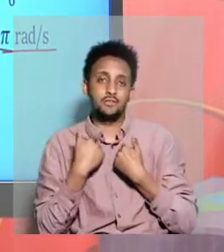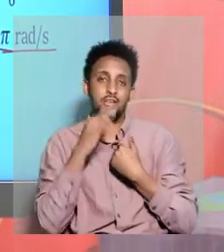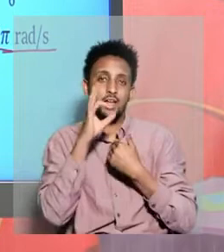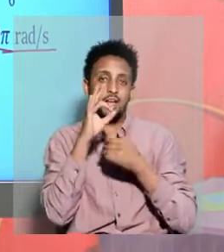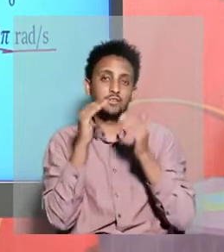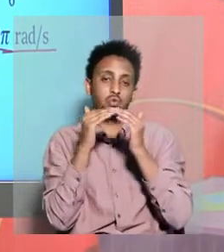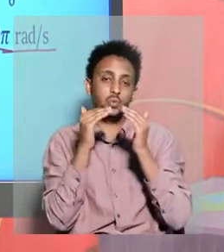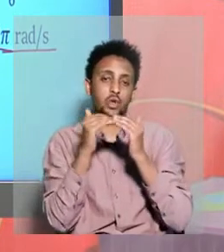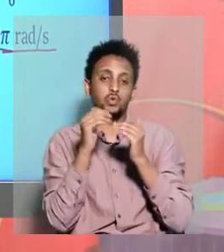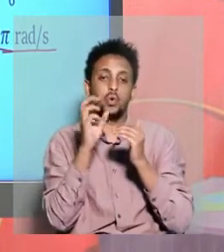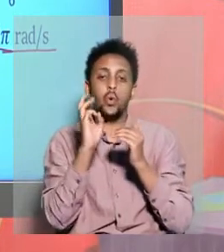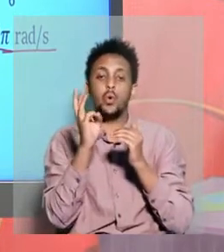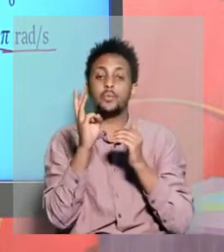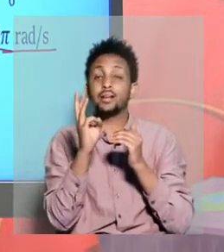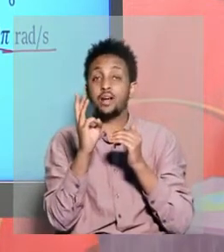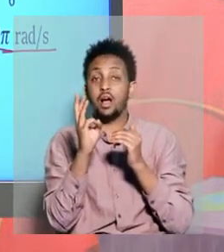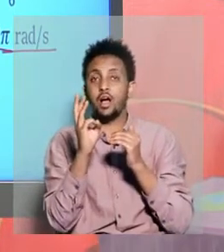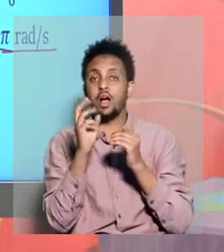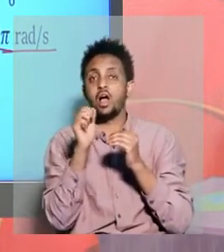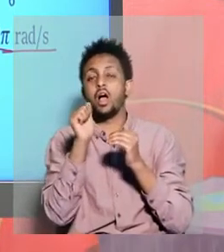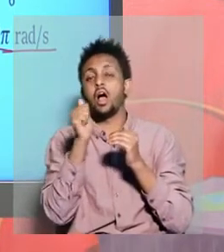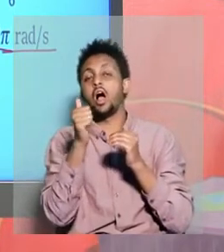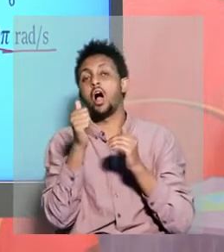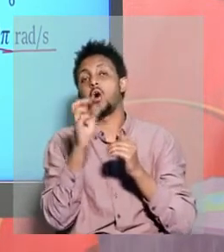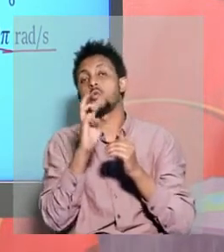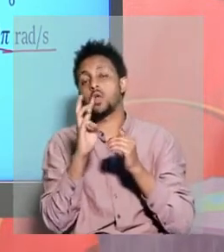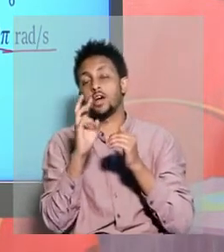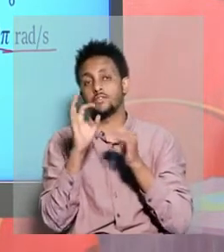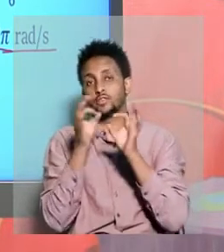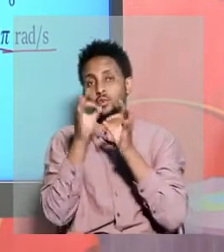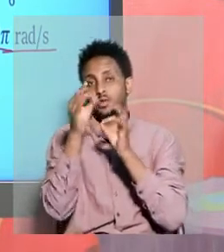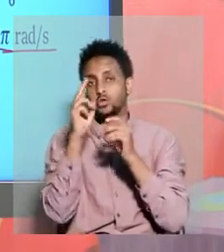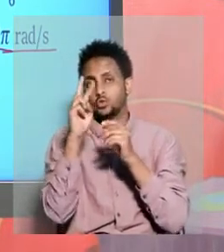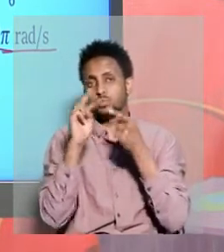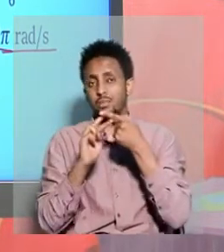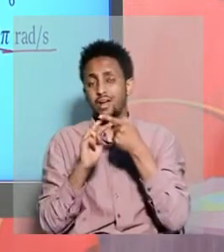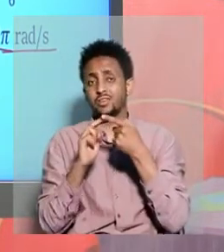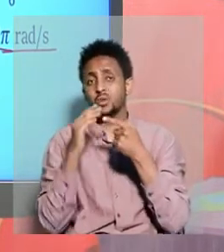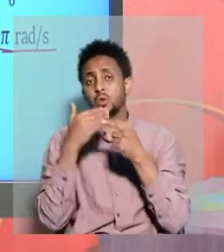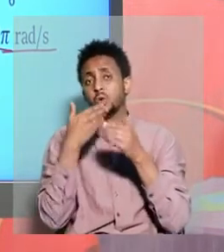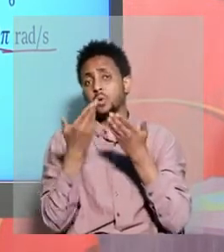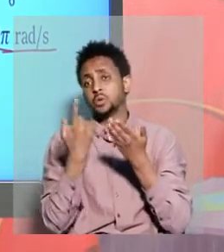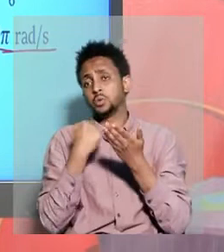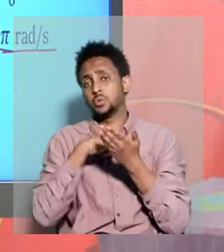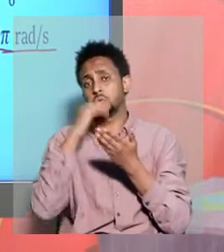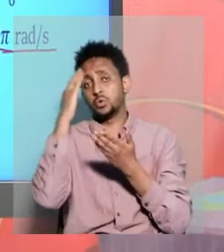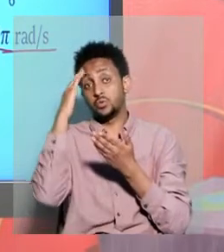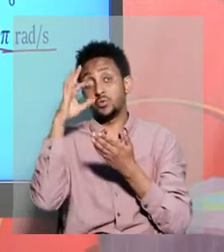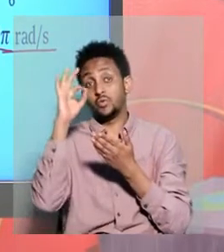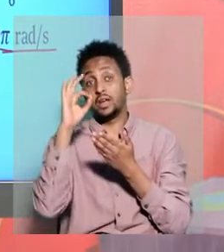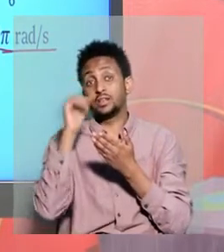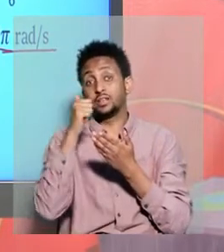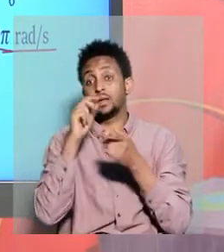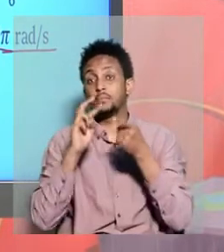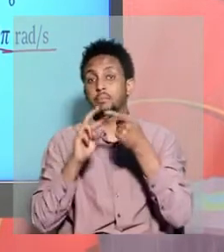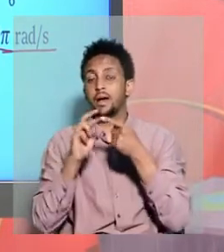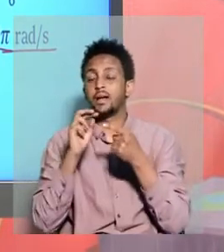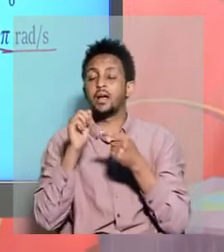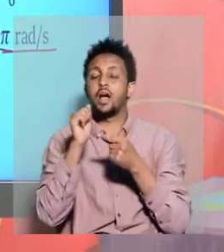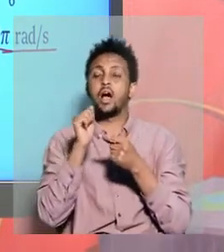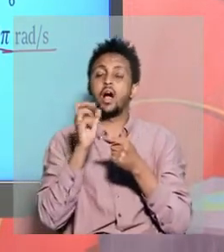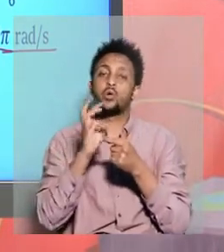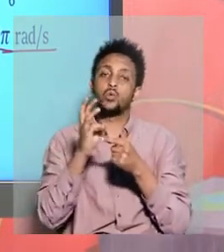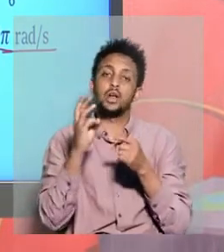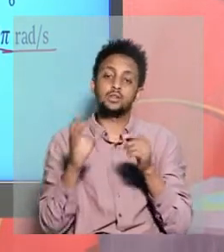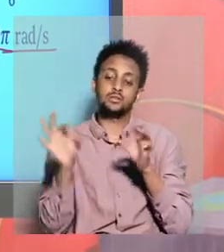f is equals to omega, the angular frequency, over 2 pi. Already you have found that 10 pi is the angular frequency.